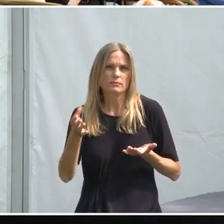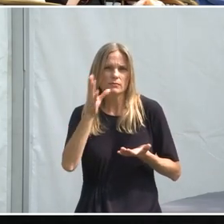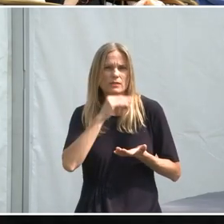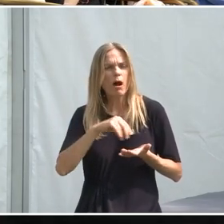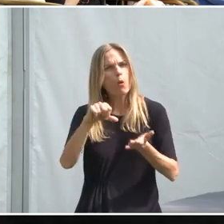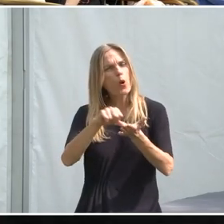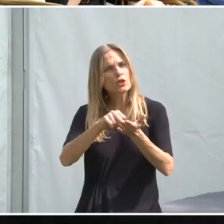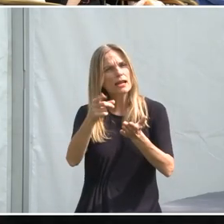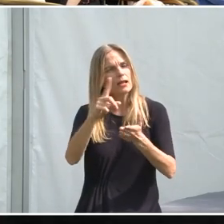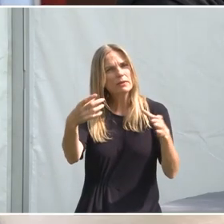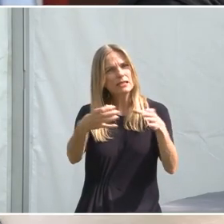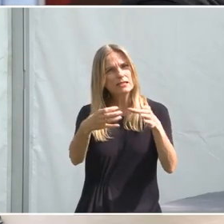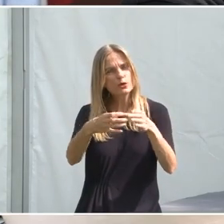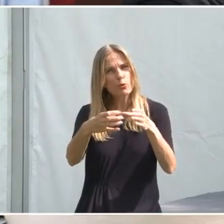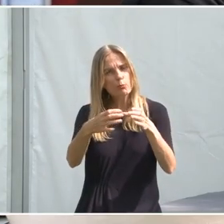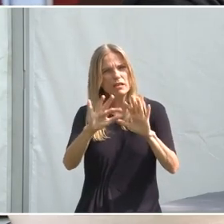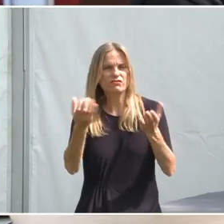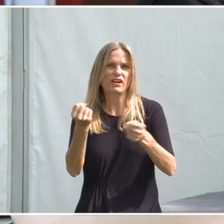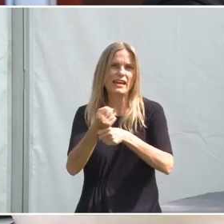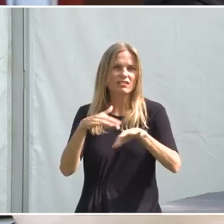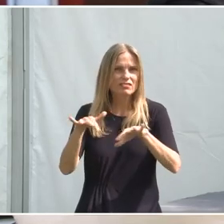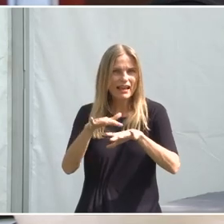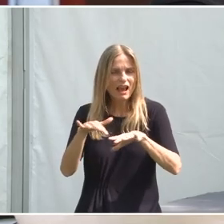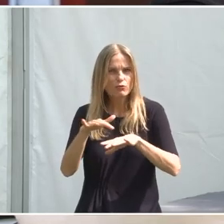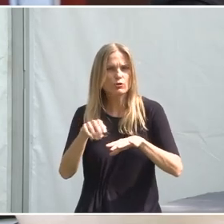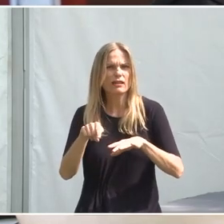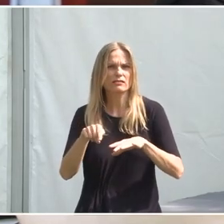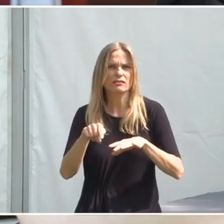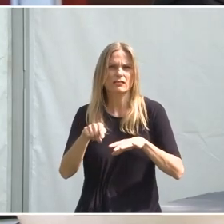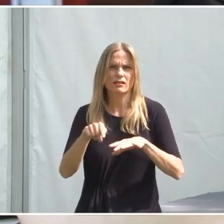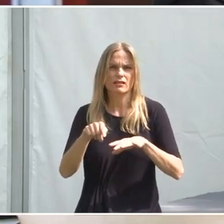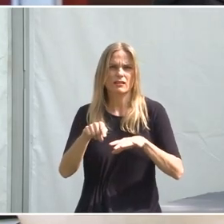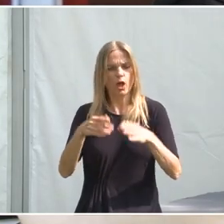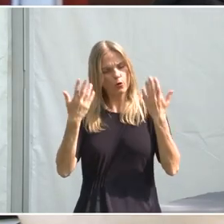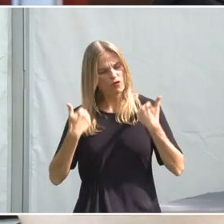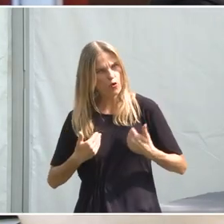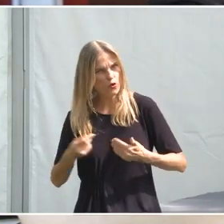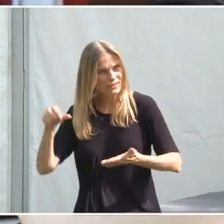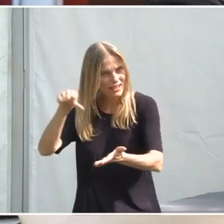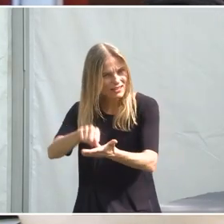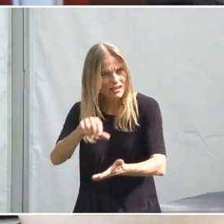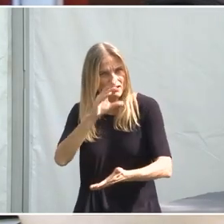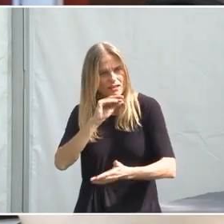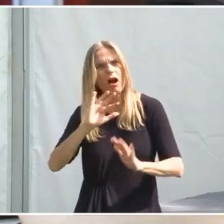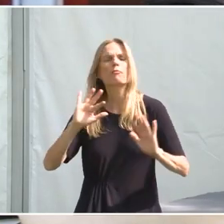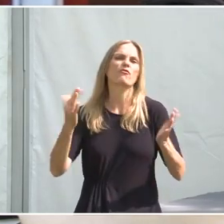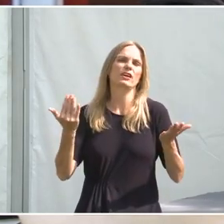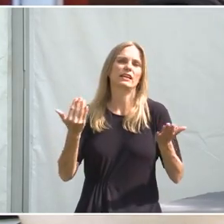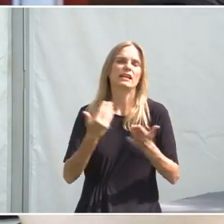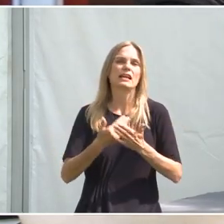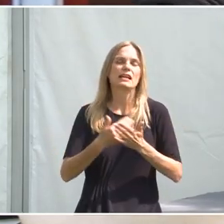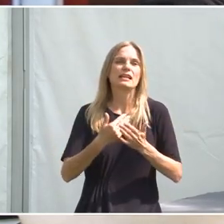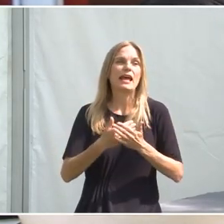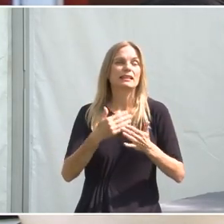community, I don't know, activities in a this kind of physical way, or maybe who lives in rural areas who don't